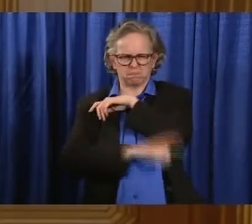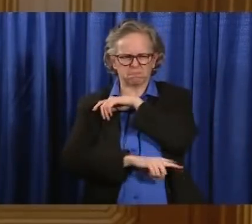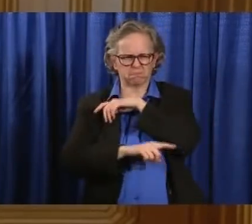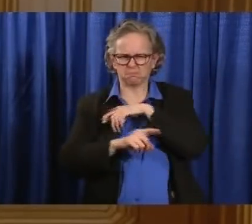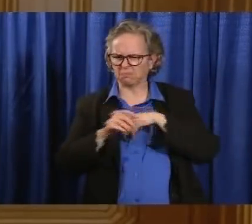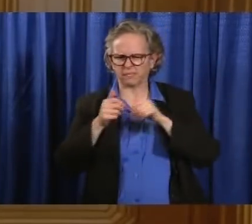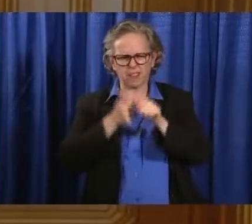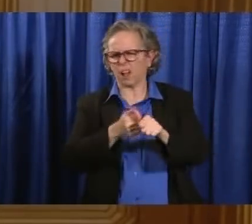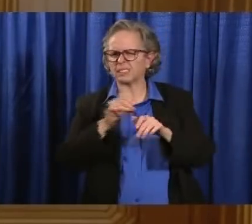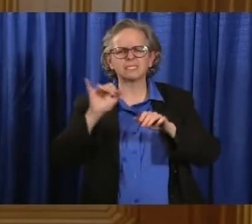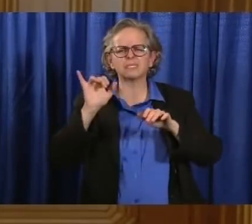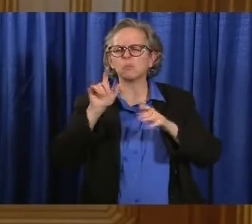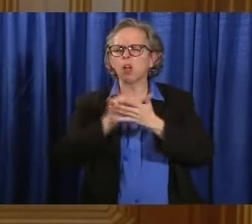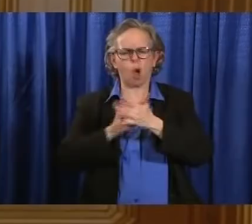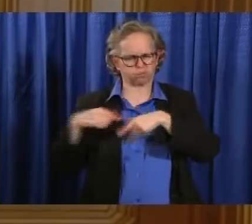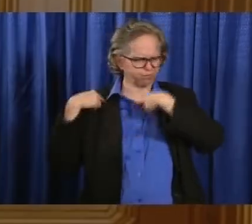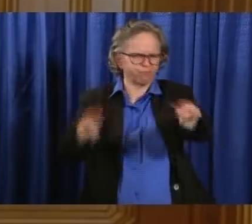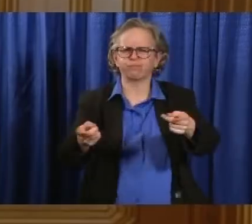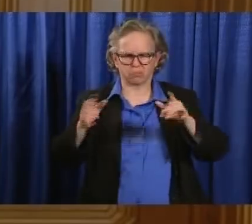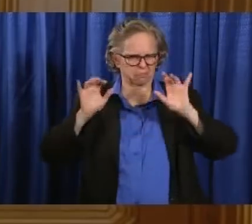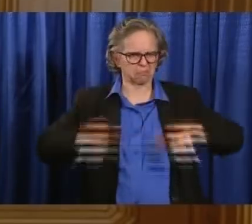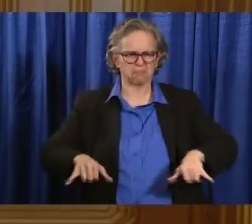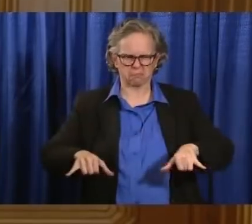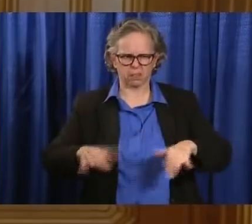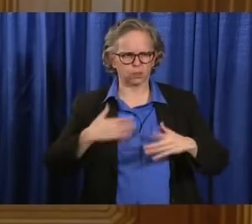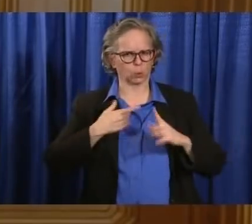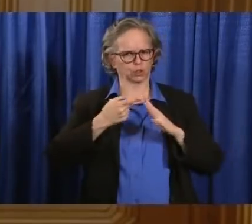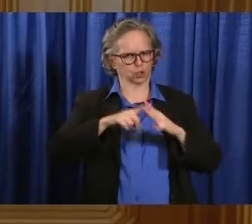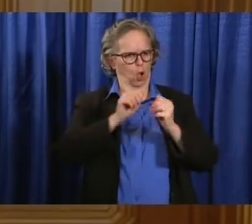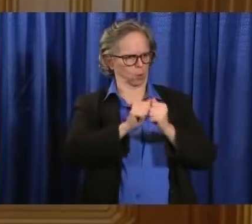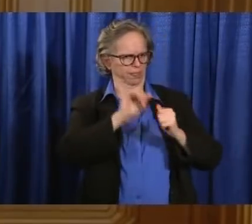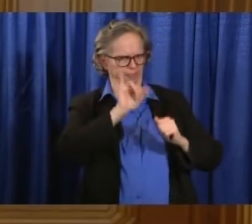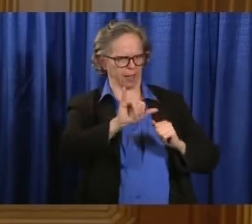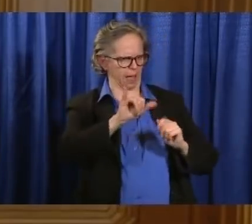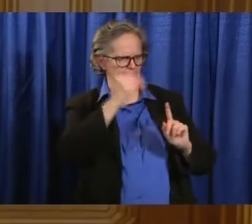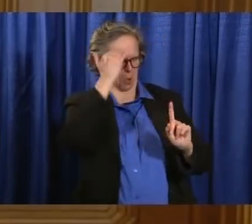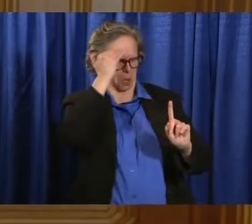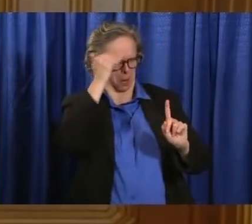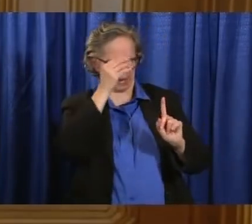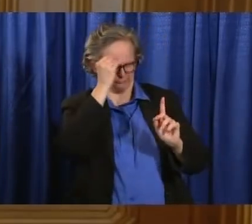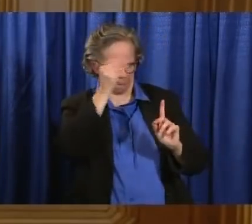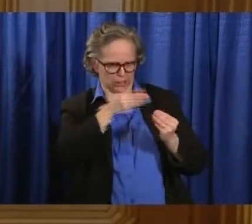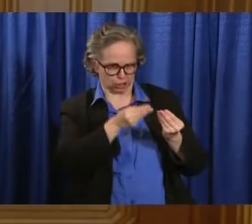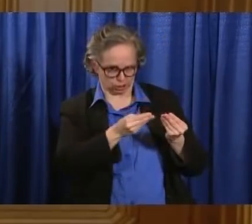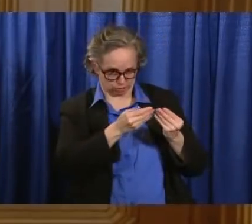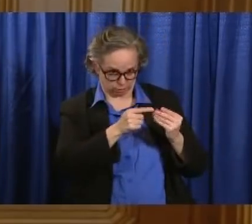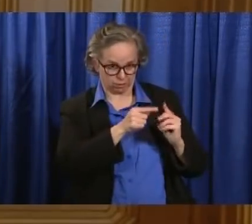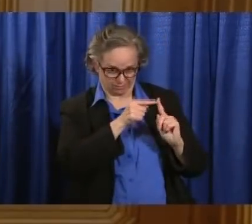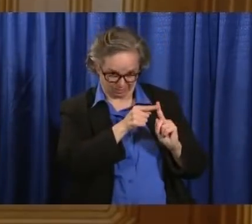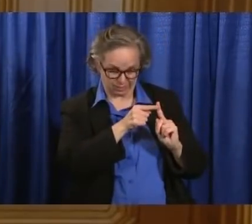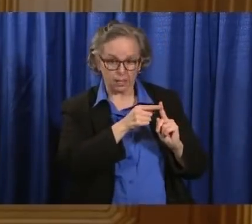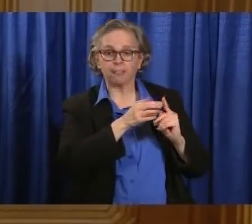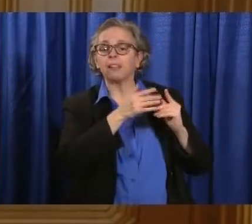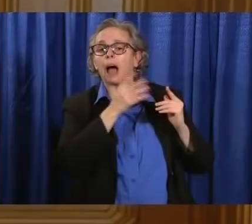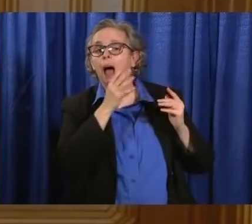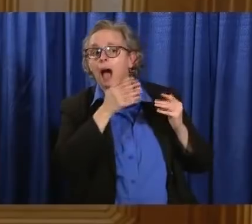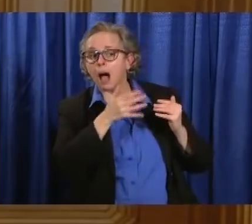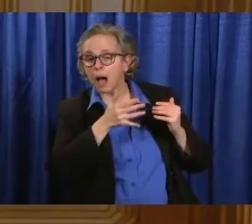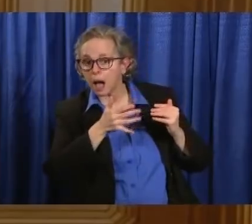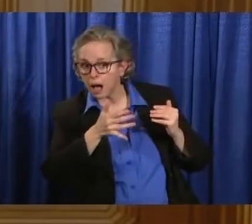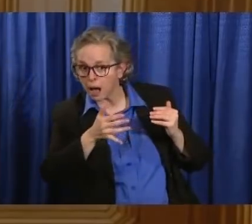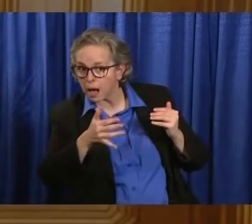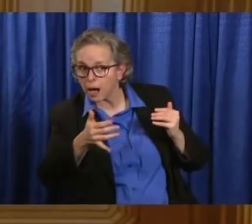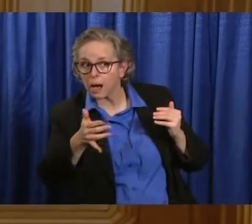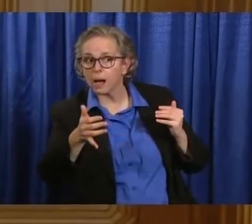you start off with that, and there has to be, it seems to me, the executive, the governor, has to have